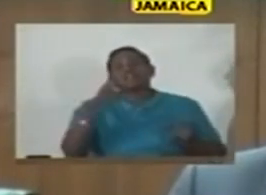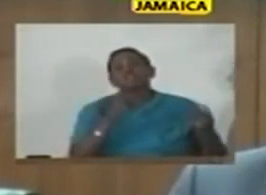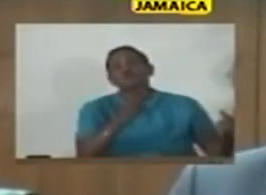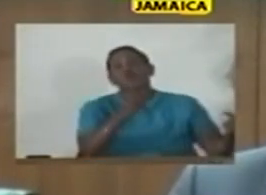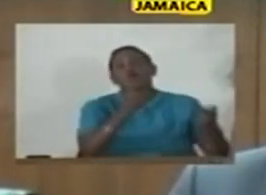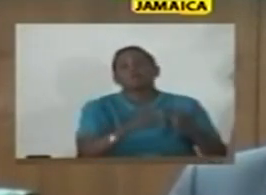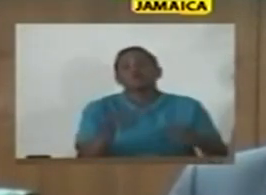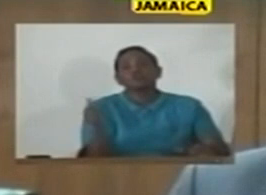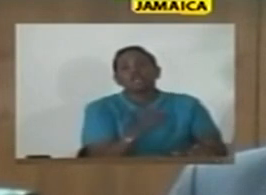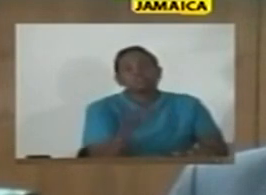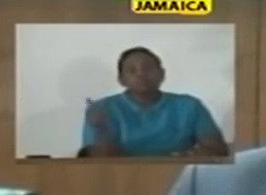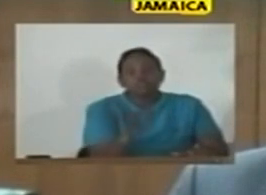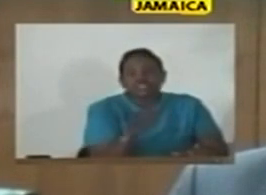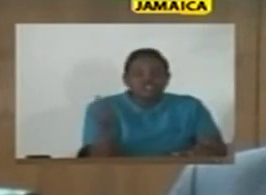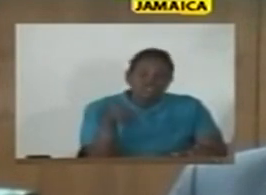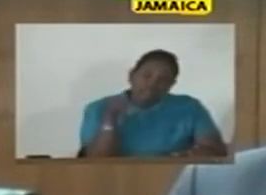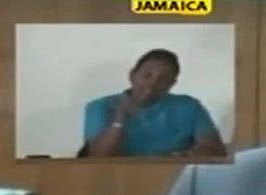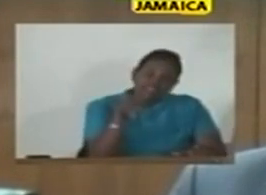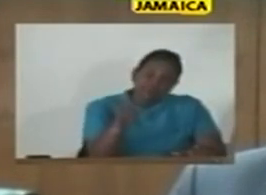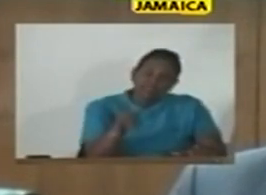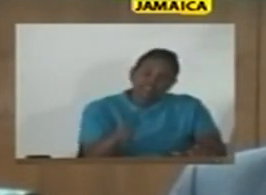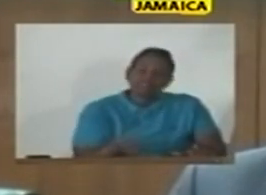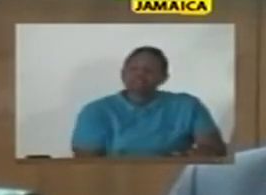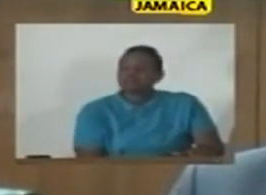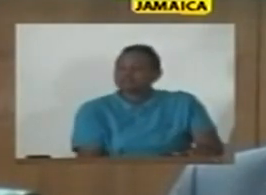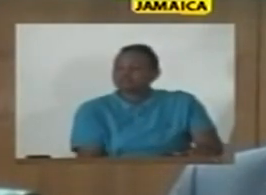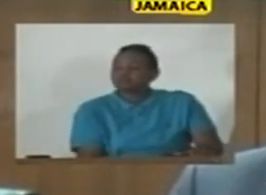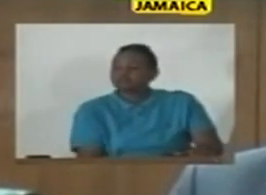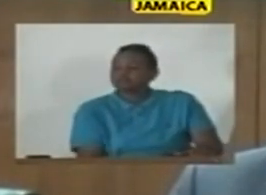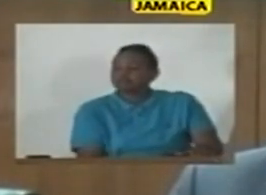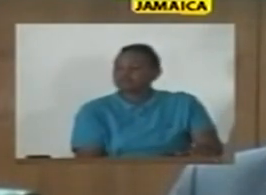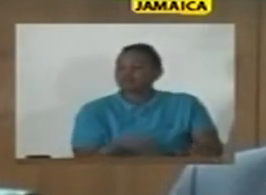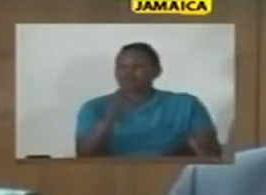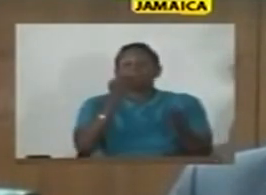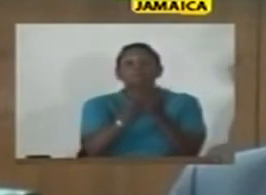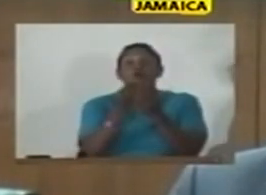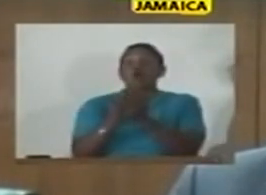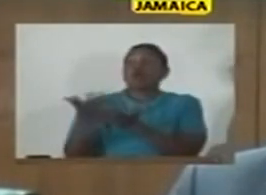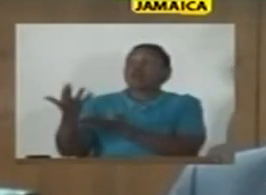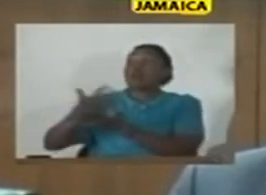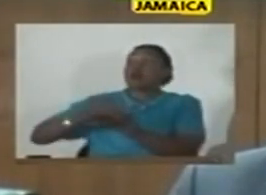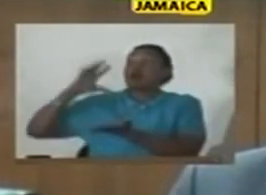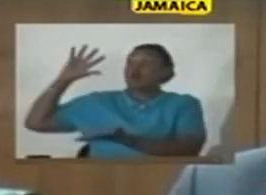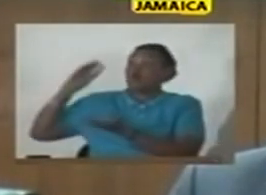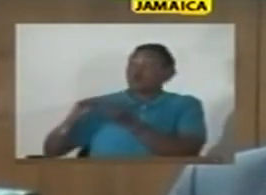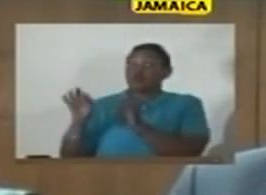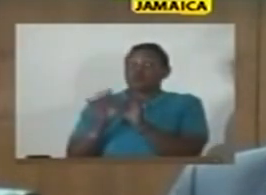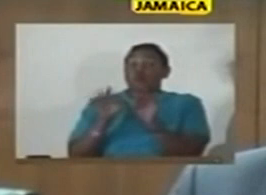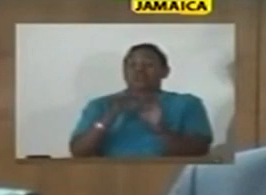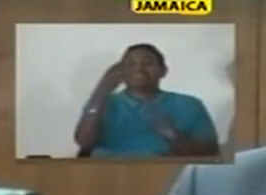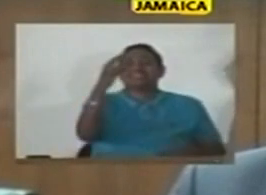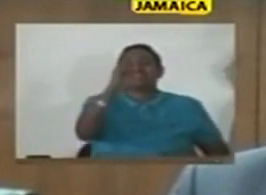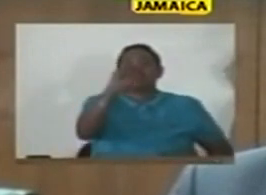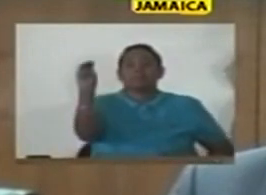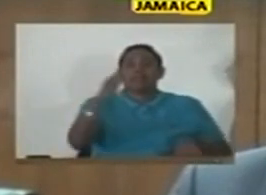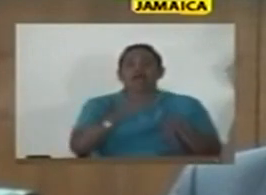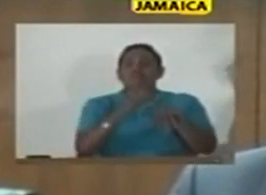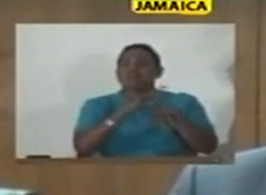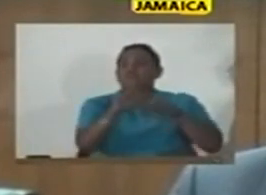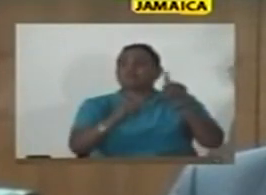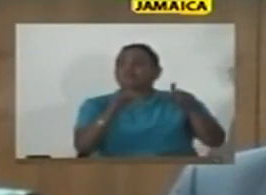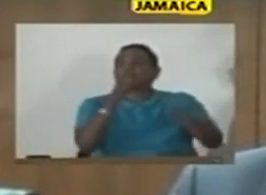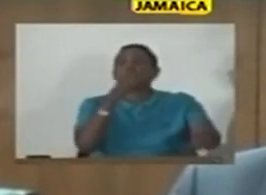and transportation expenses. A pool of grant funding totaling $17 million is available to persons